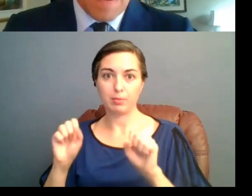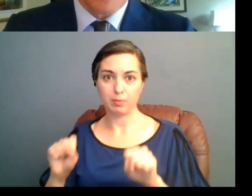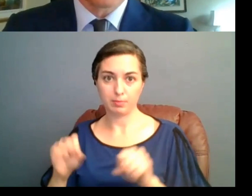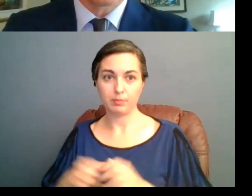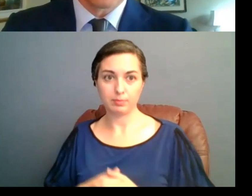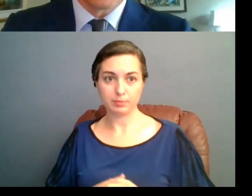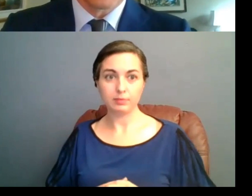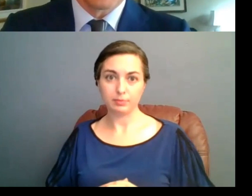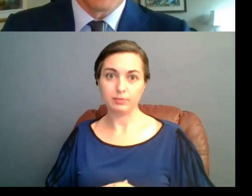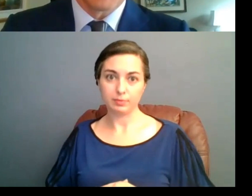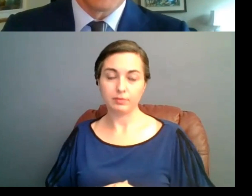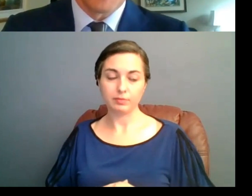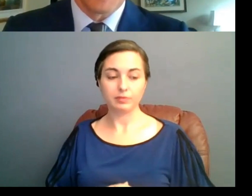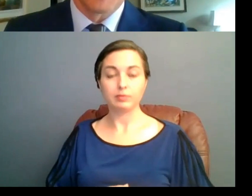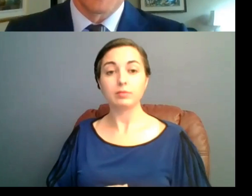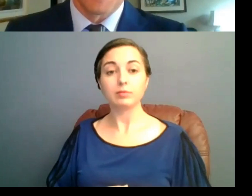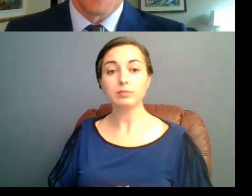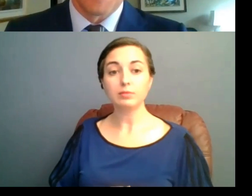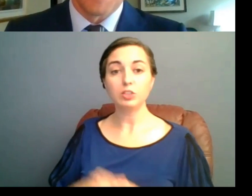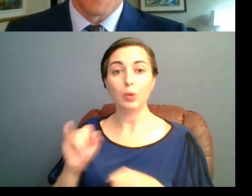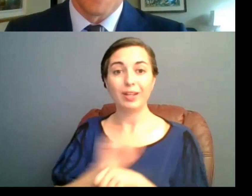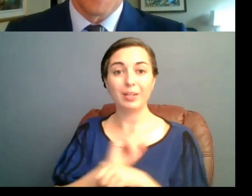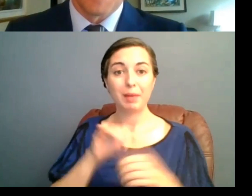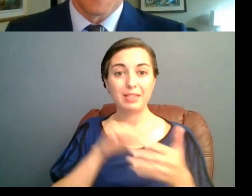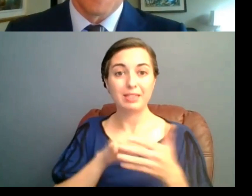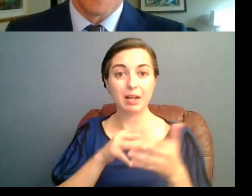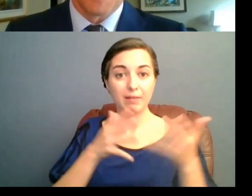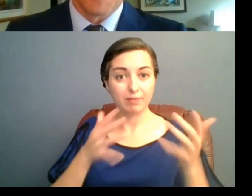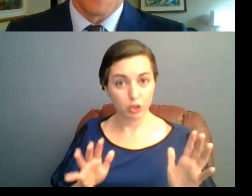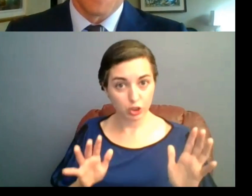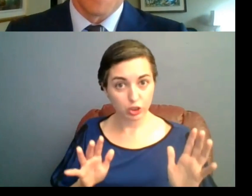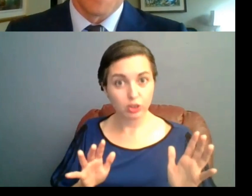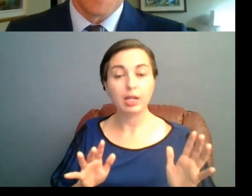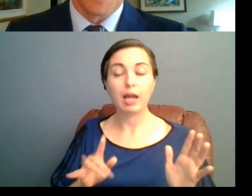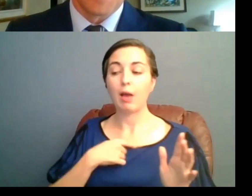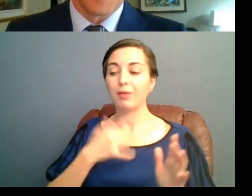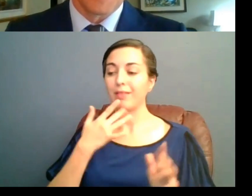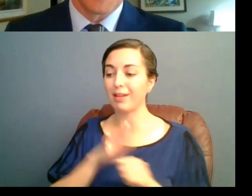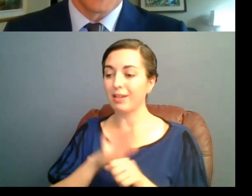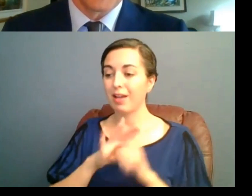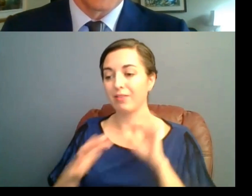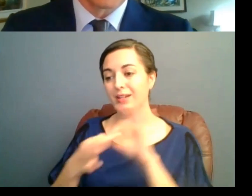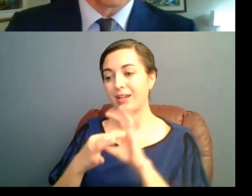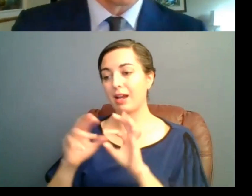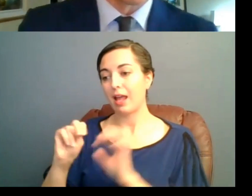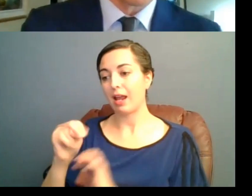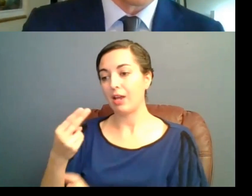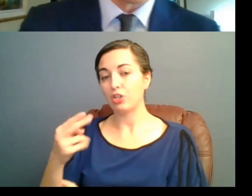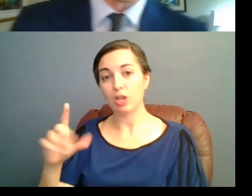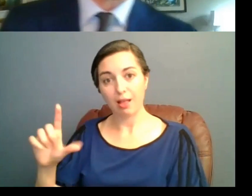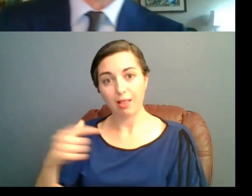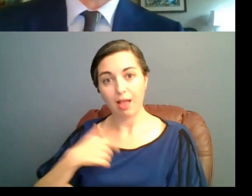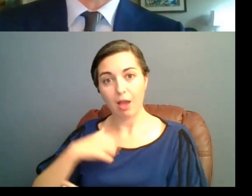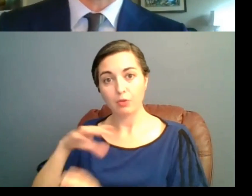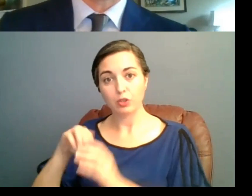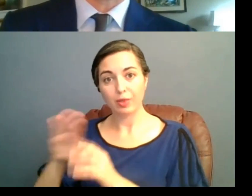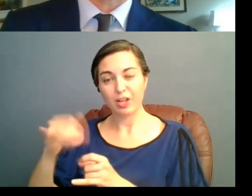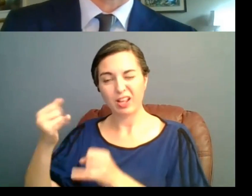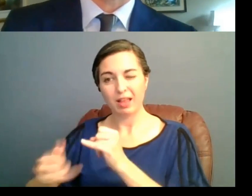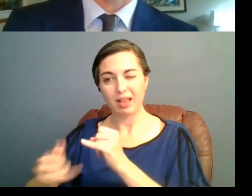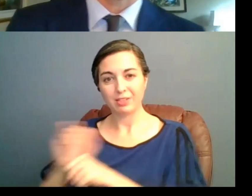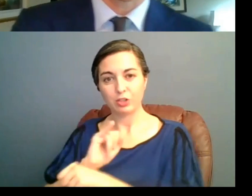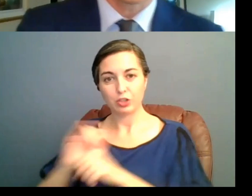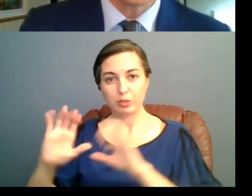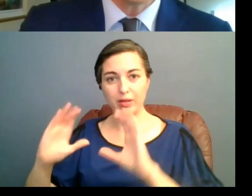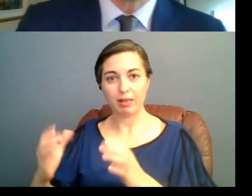So after that independent study, I was lucky enough to get connected to the NHL. I actually was a part of their last internship